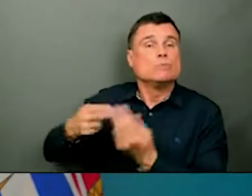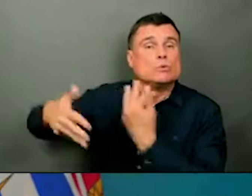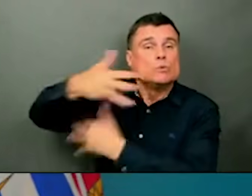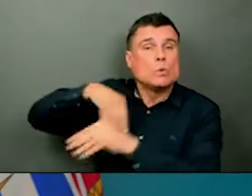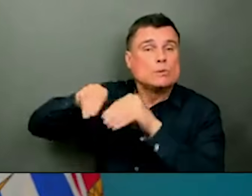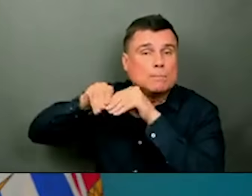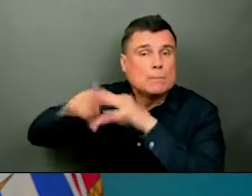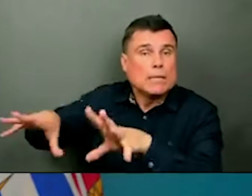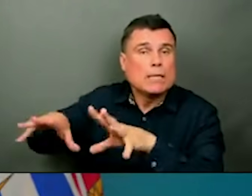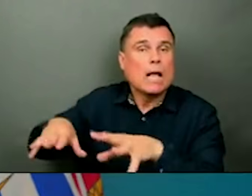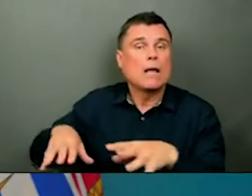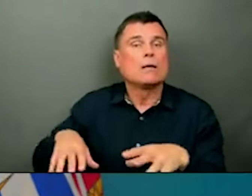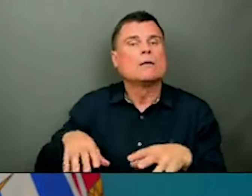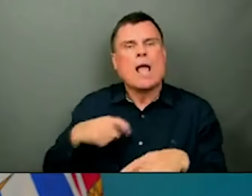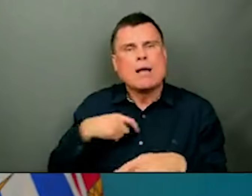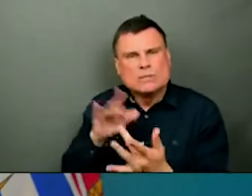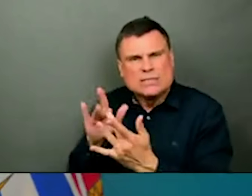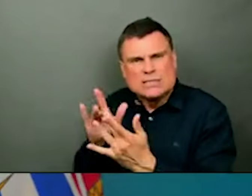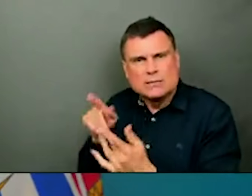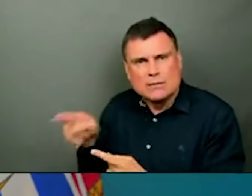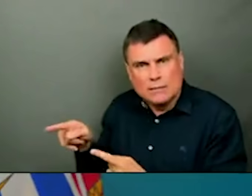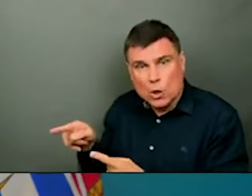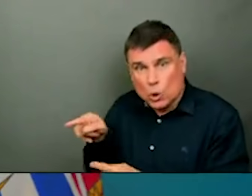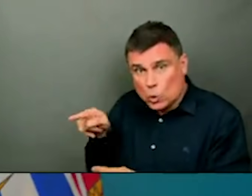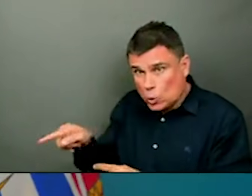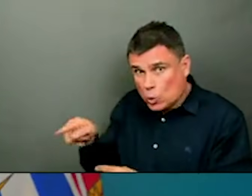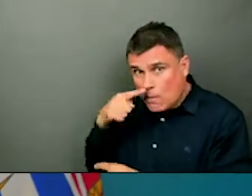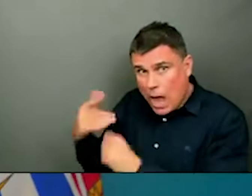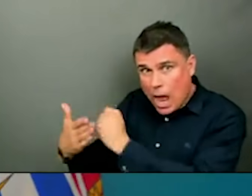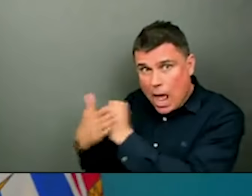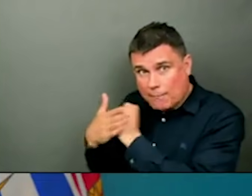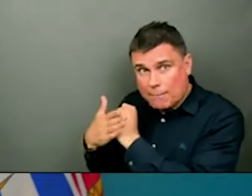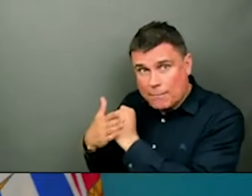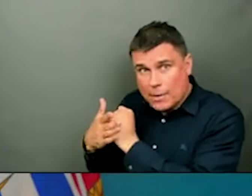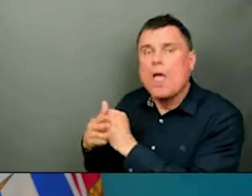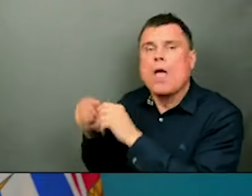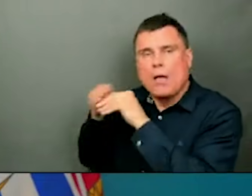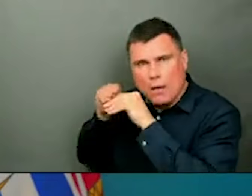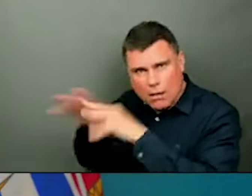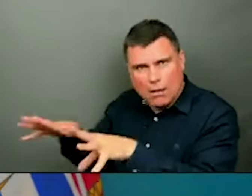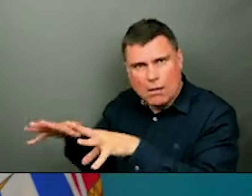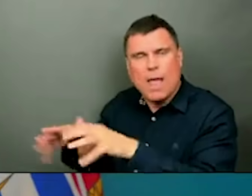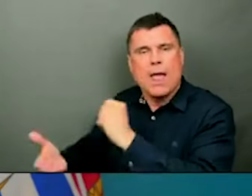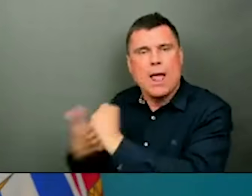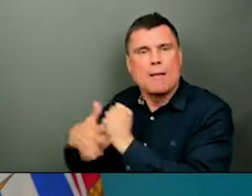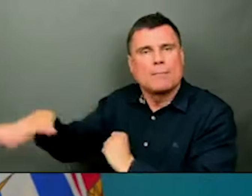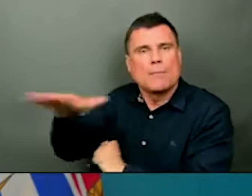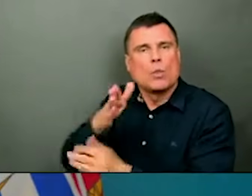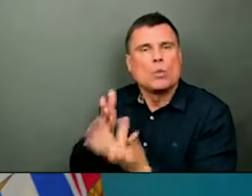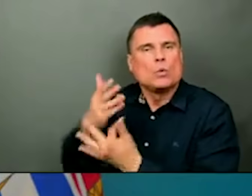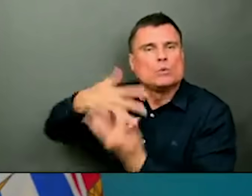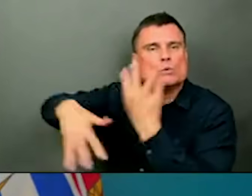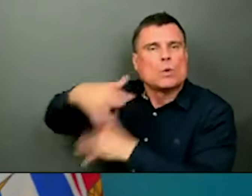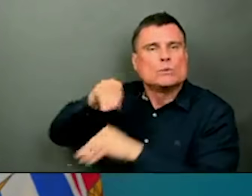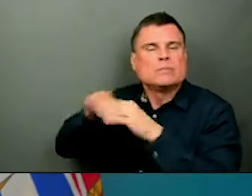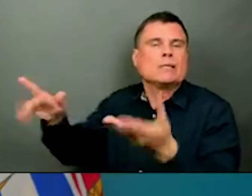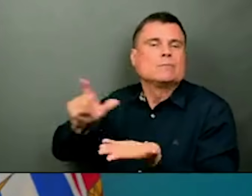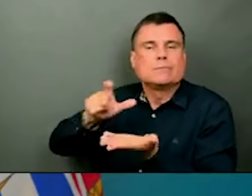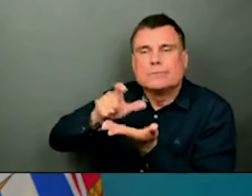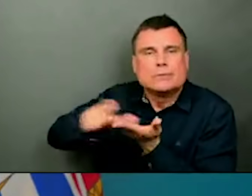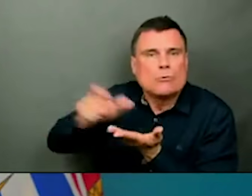friends, we need to contact people. And if they need help to be registered, get them registered. And we need otherwise encourage them to register,